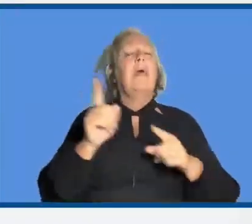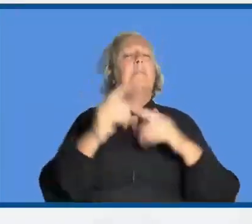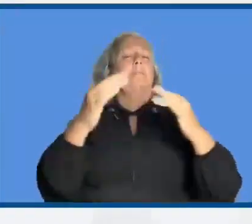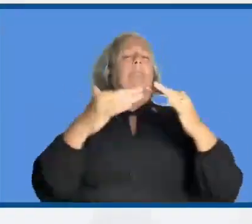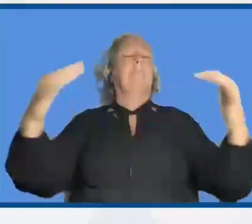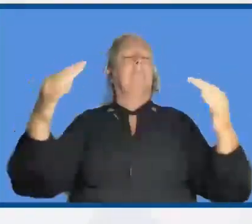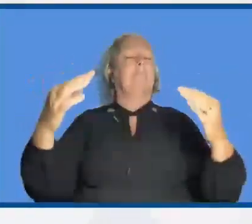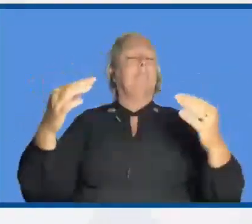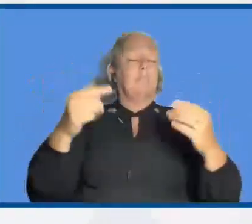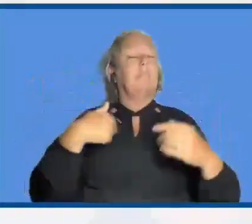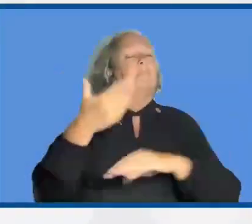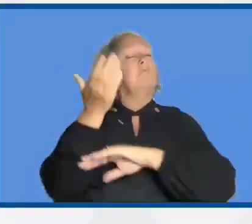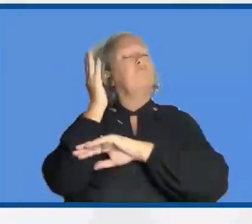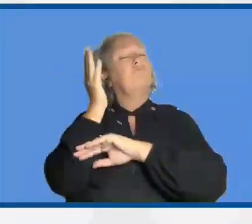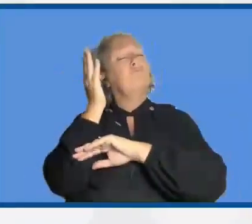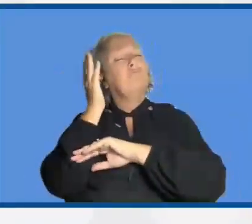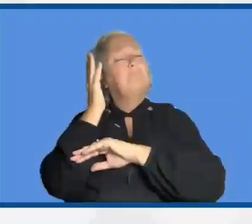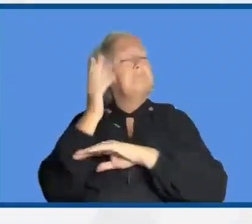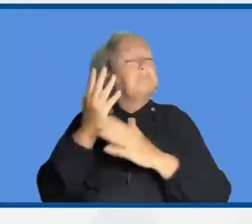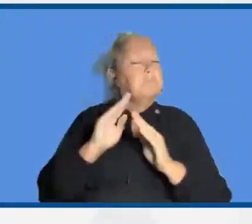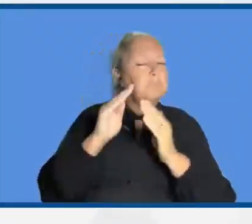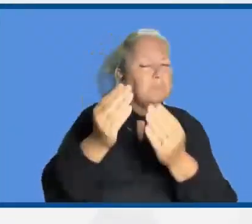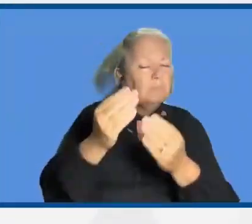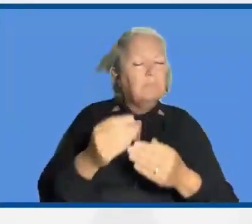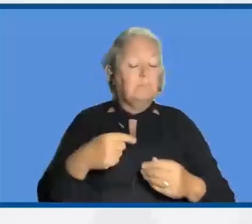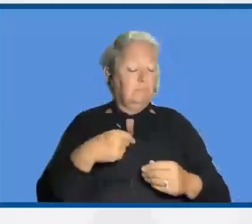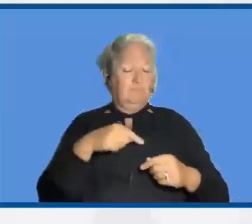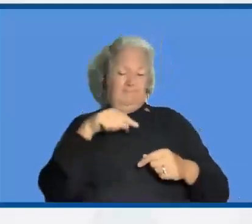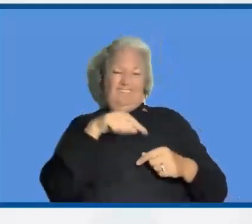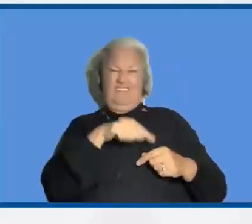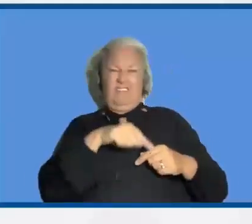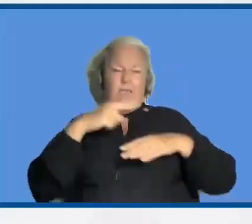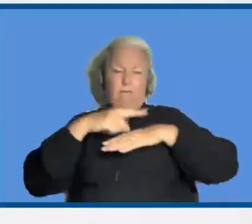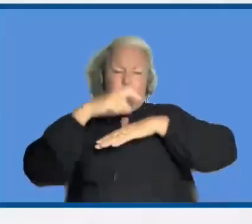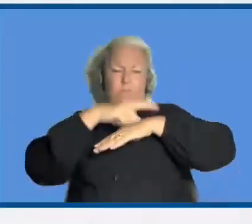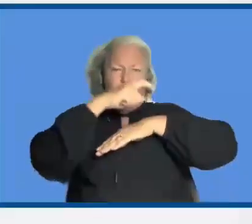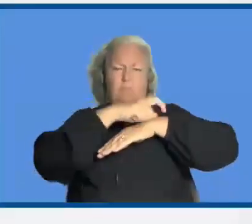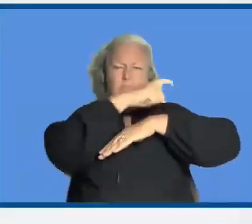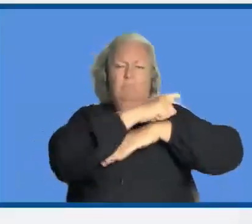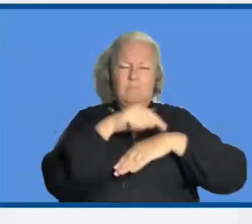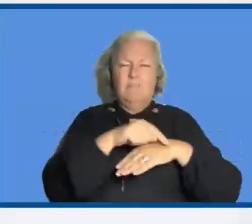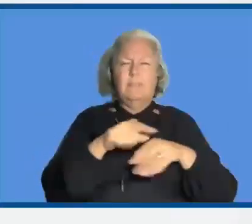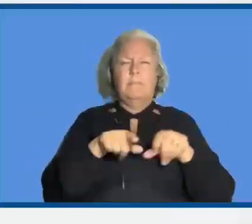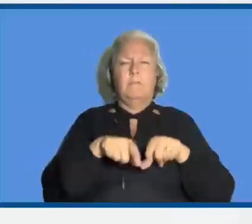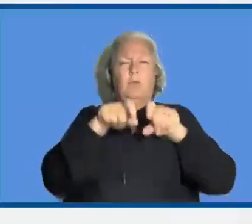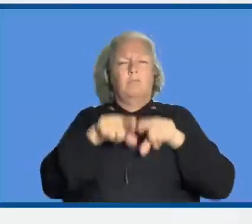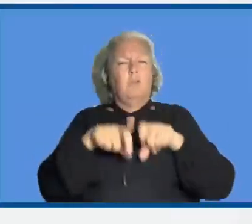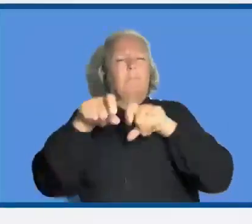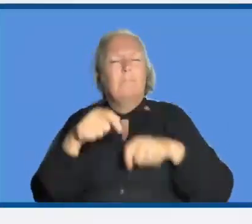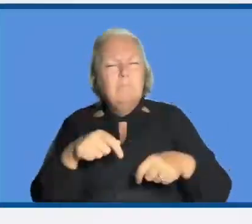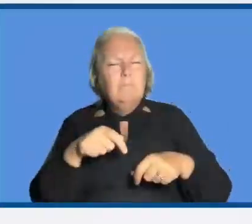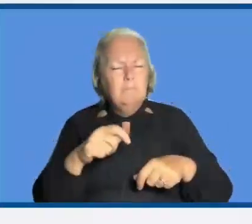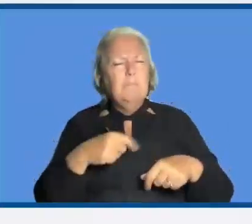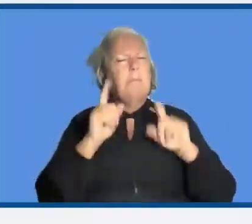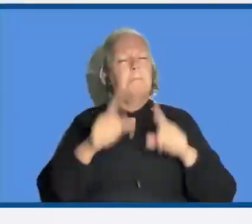my contribution? So I said, well, this grasshopper is hopping, jumping, and he has something to say. We need to hop, to make a